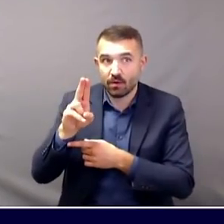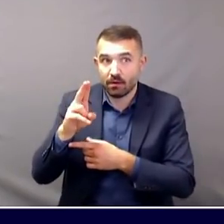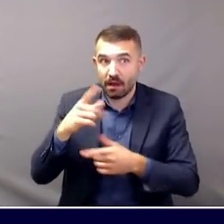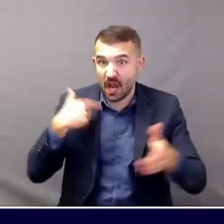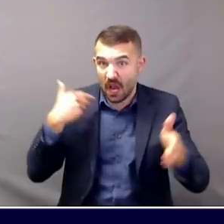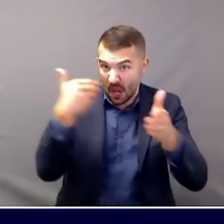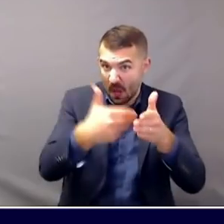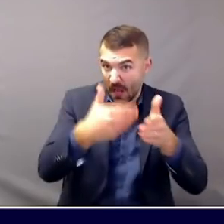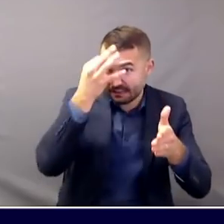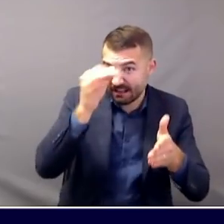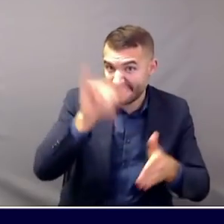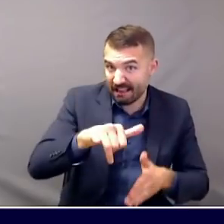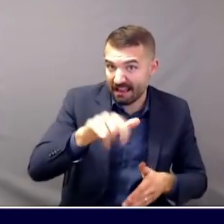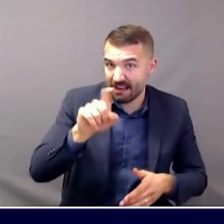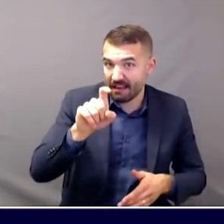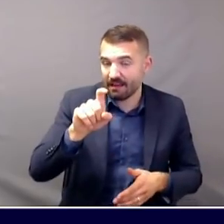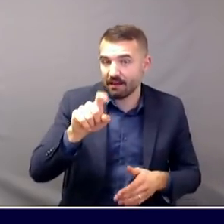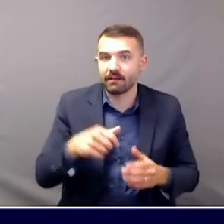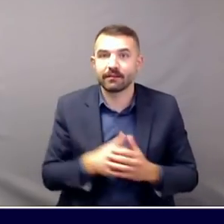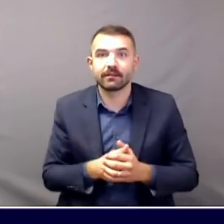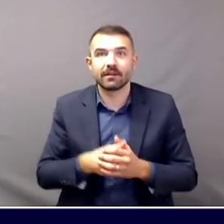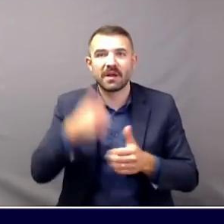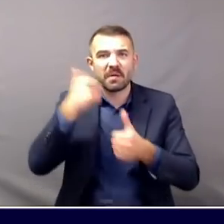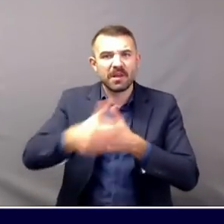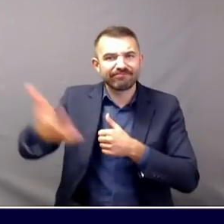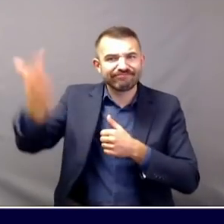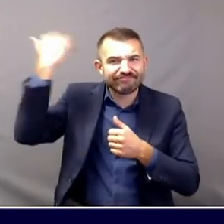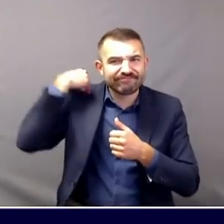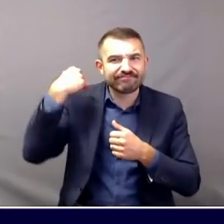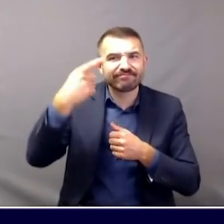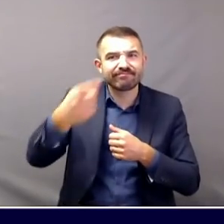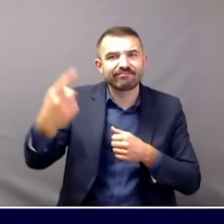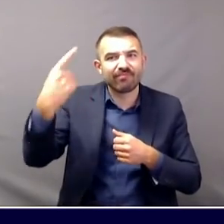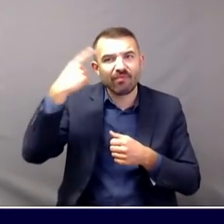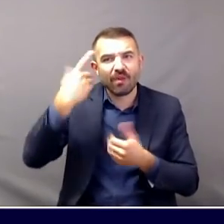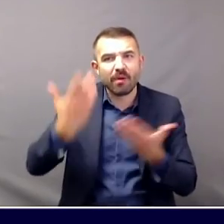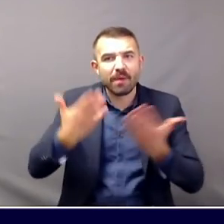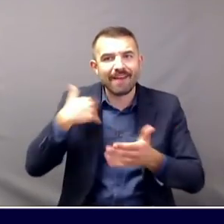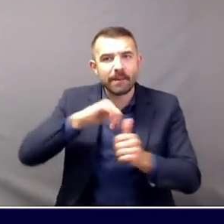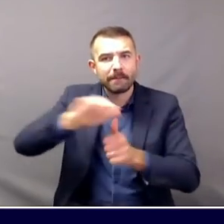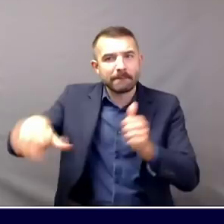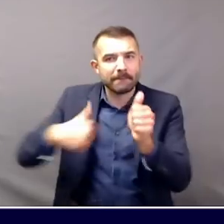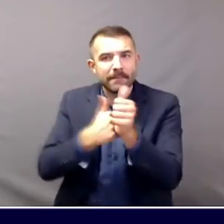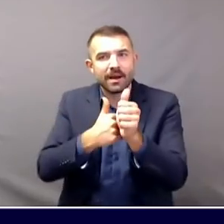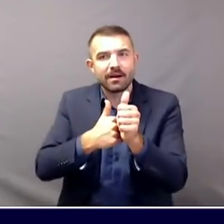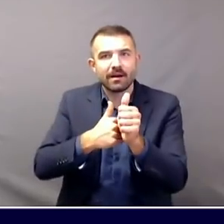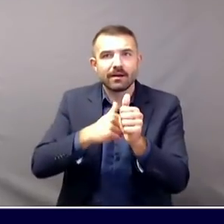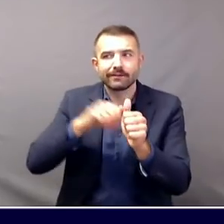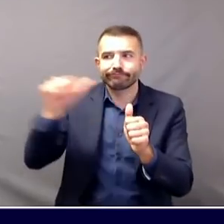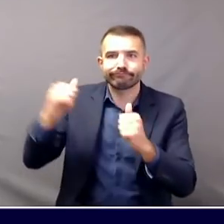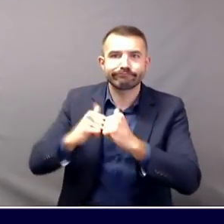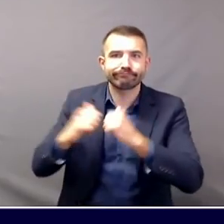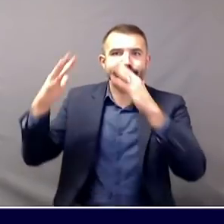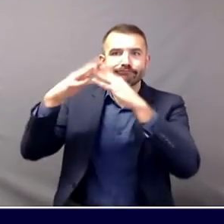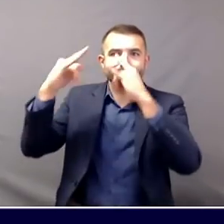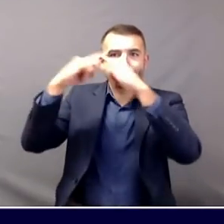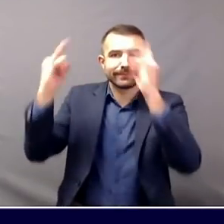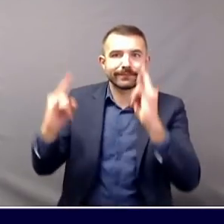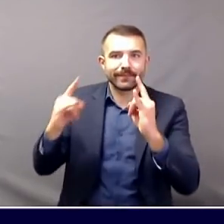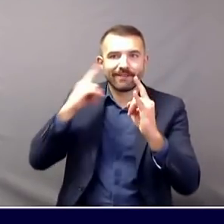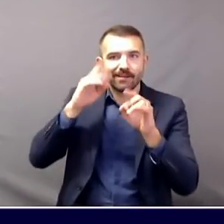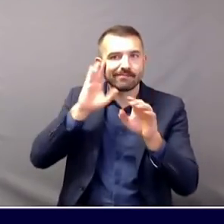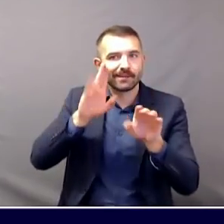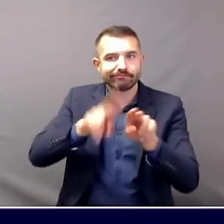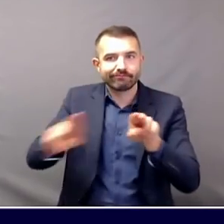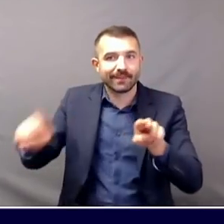Insurance Center and Arena being revisited? And also, as a sidebar to that, a US CDC report